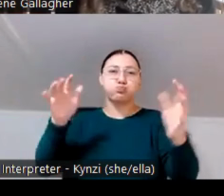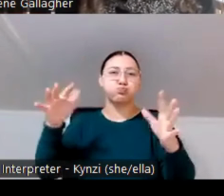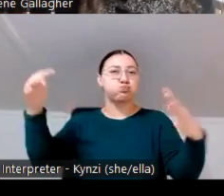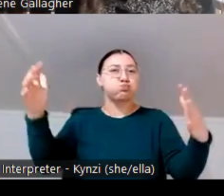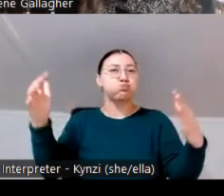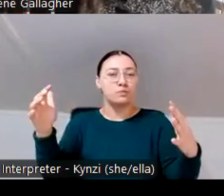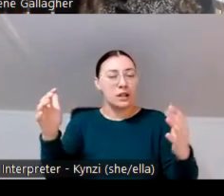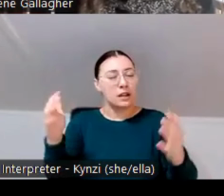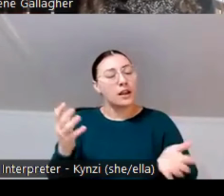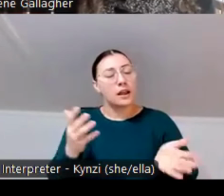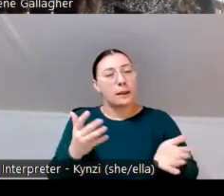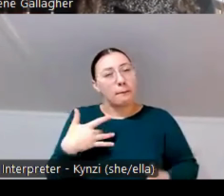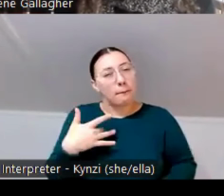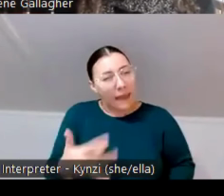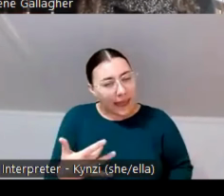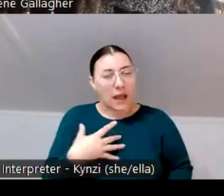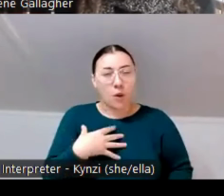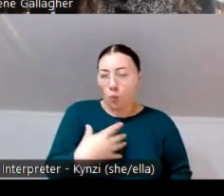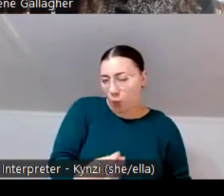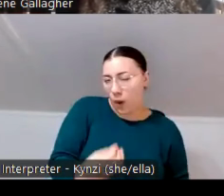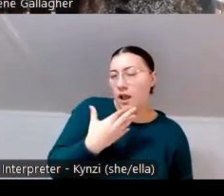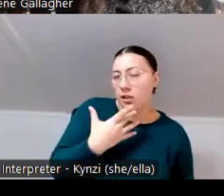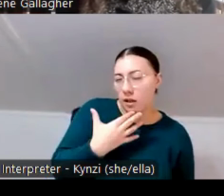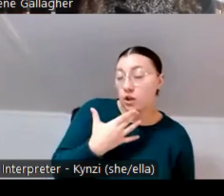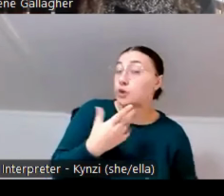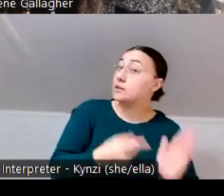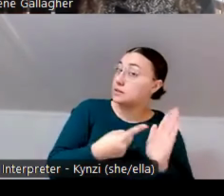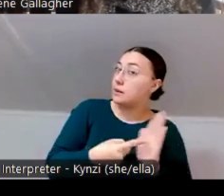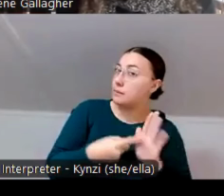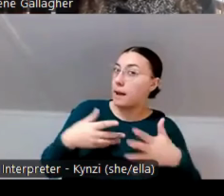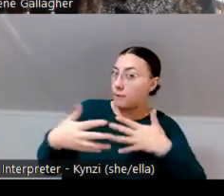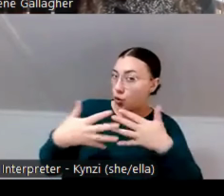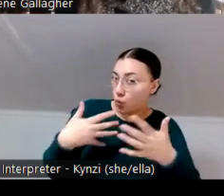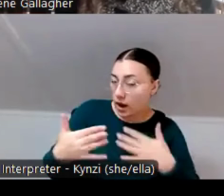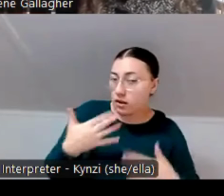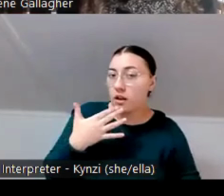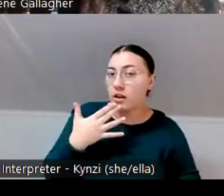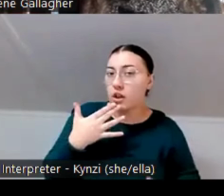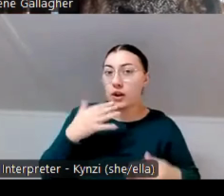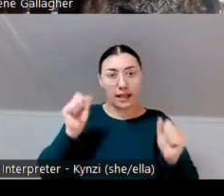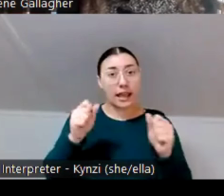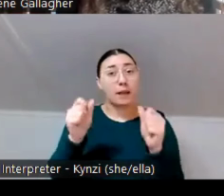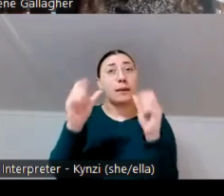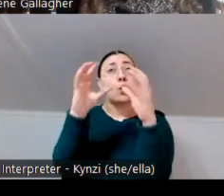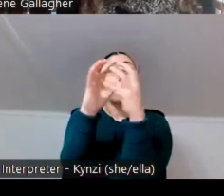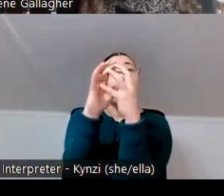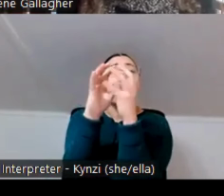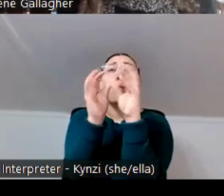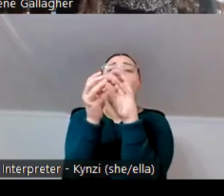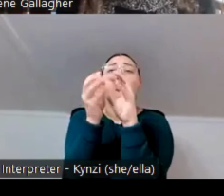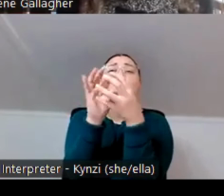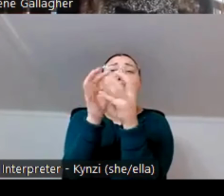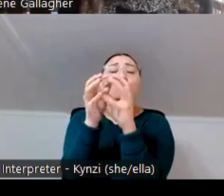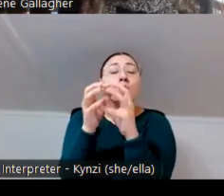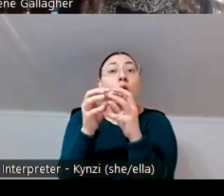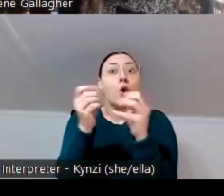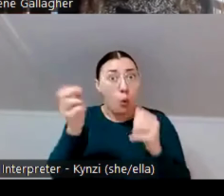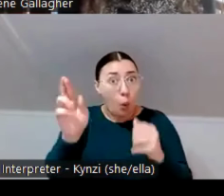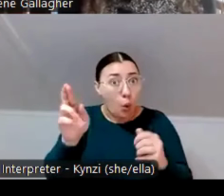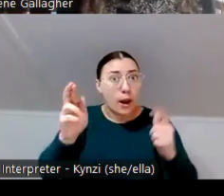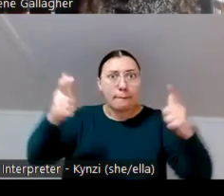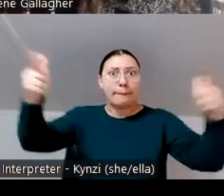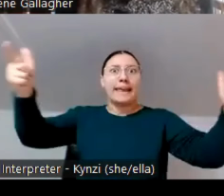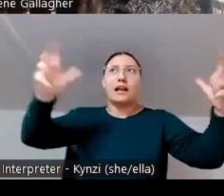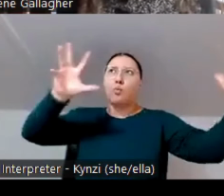sometimes gray, and they can be big or small. Clouds